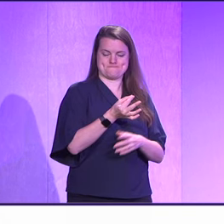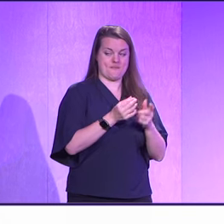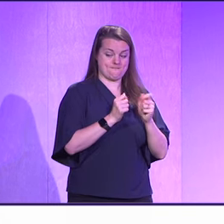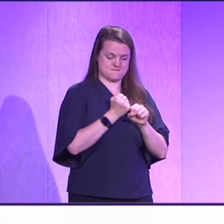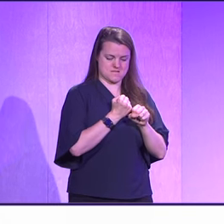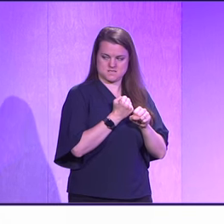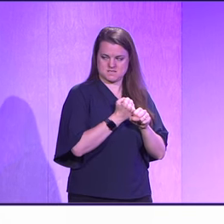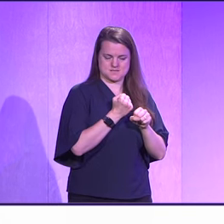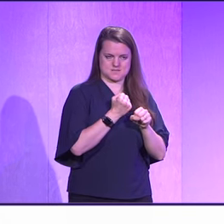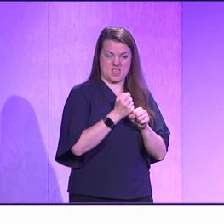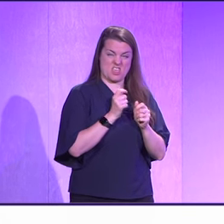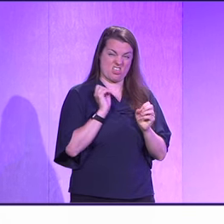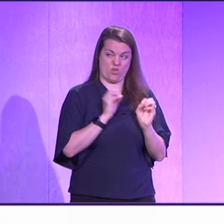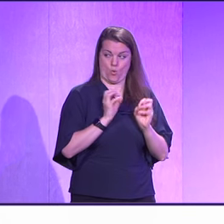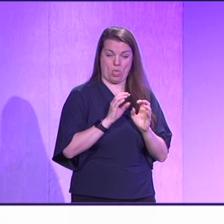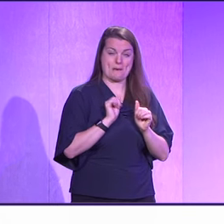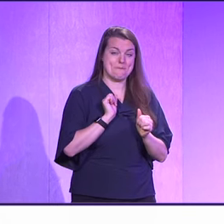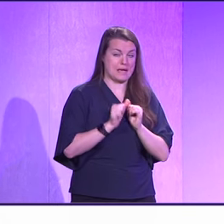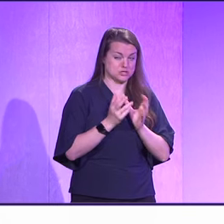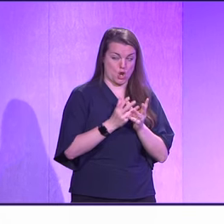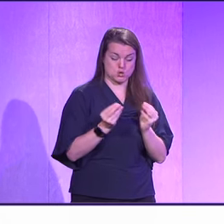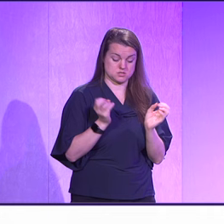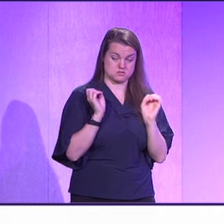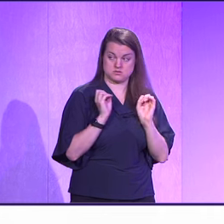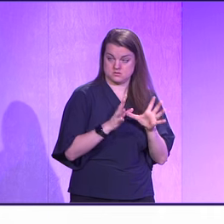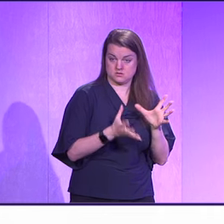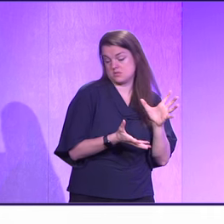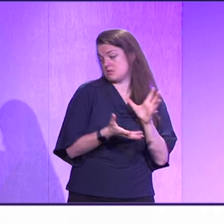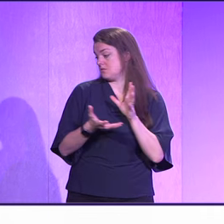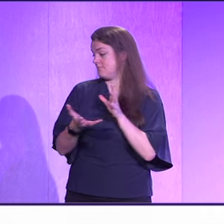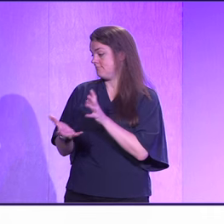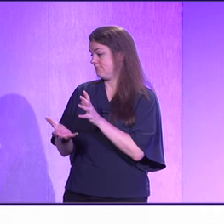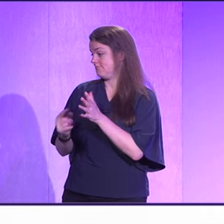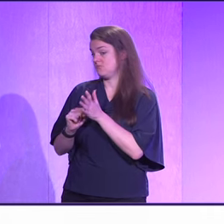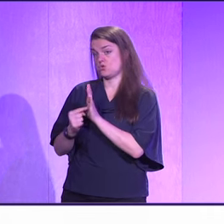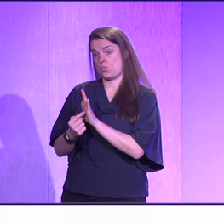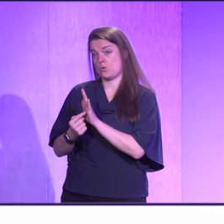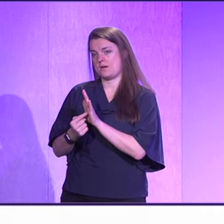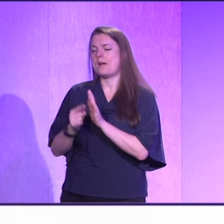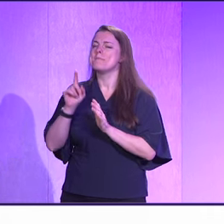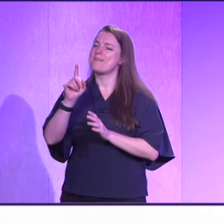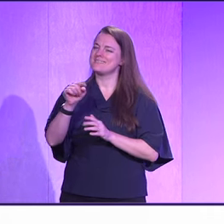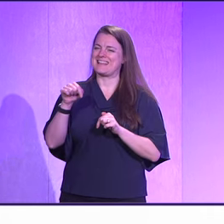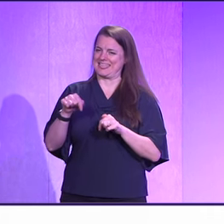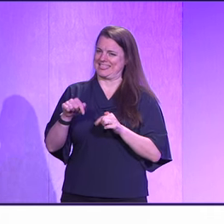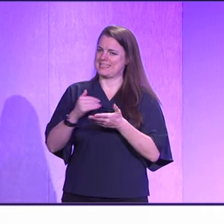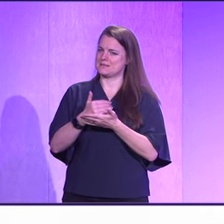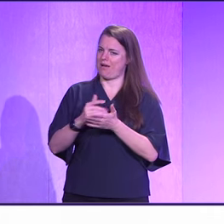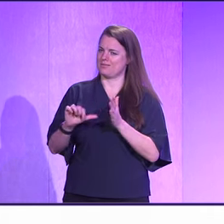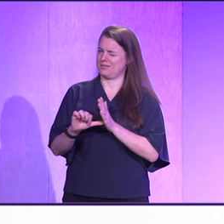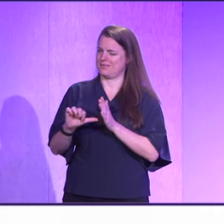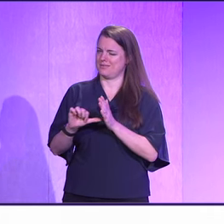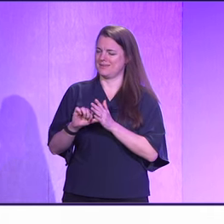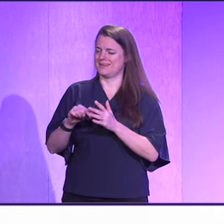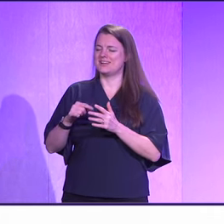solutions you can. But, and this is something that, as technologists, I've struggled with sometimes. You've